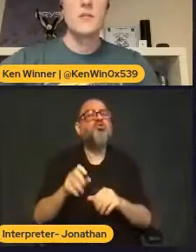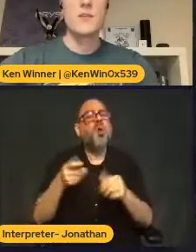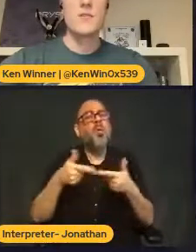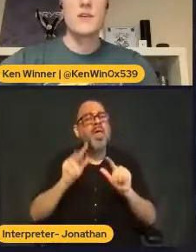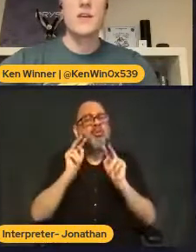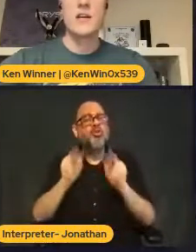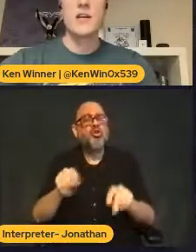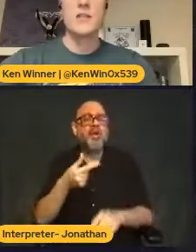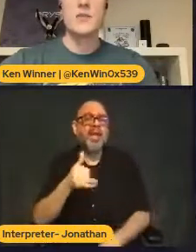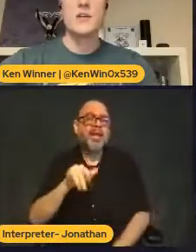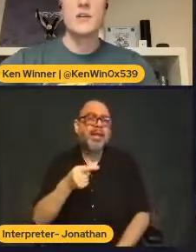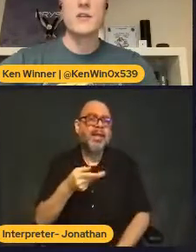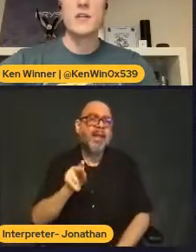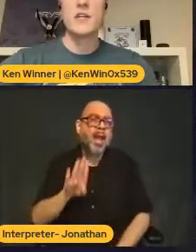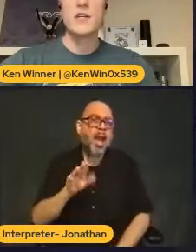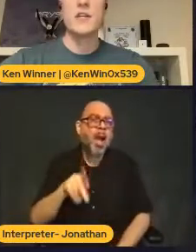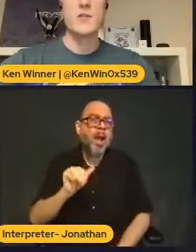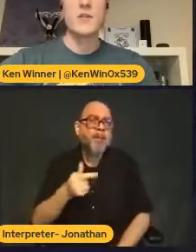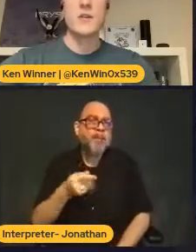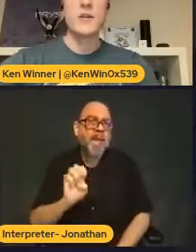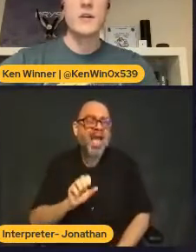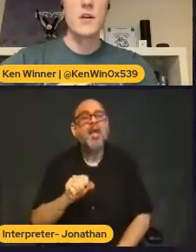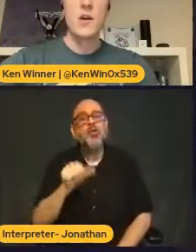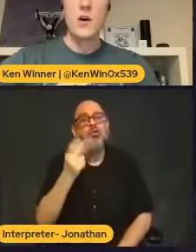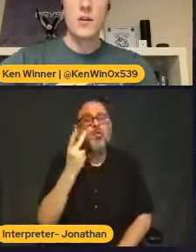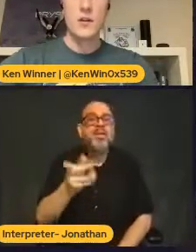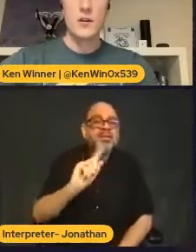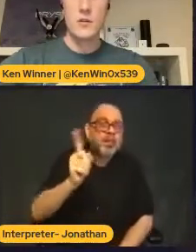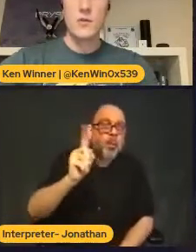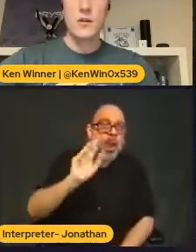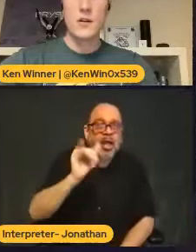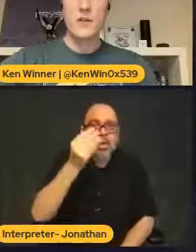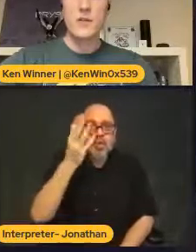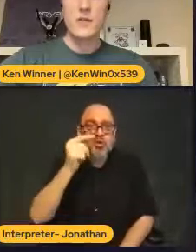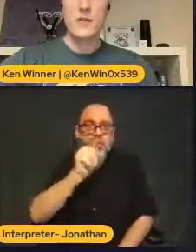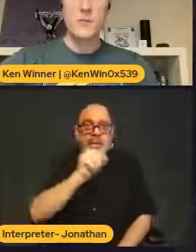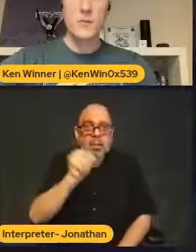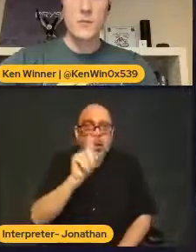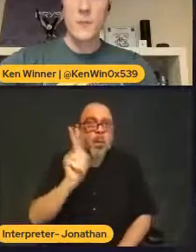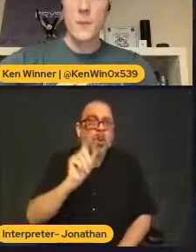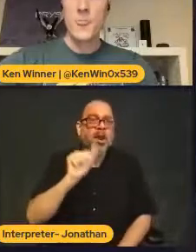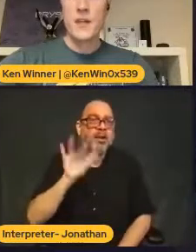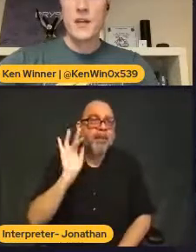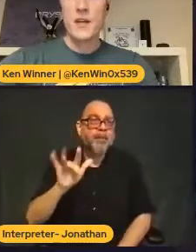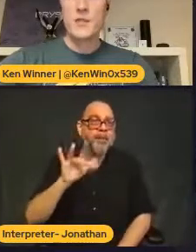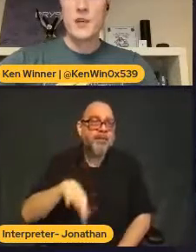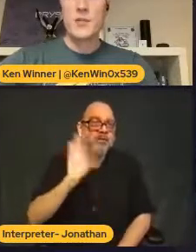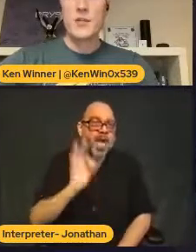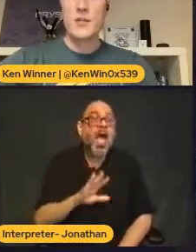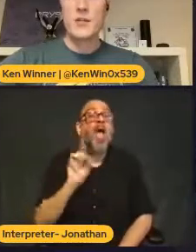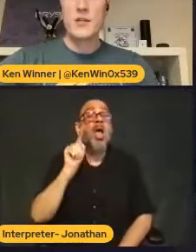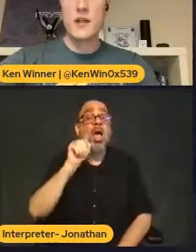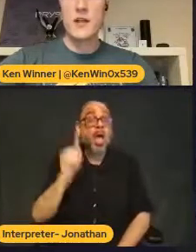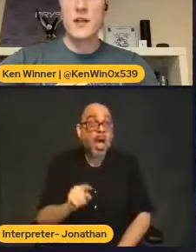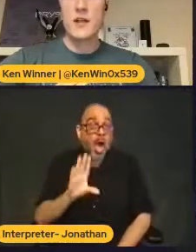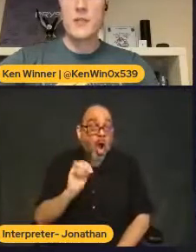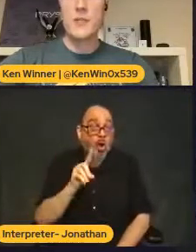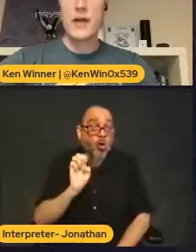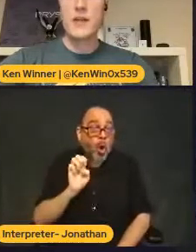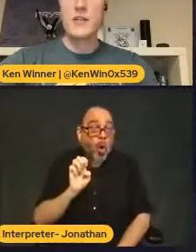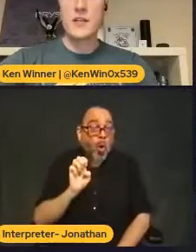on GitHub, you can find at Casey Winner CDK Day 2020 all of the code we're going to look through. I've uploaded